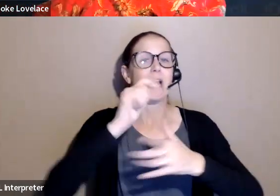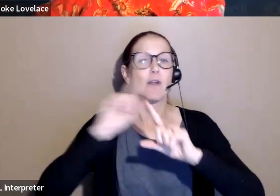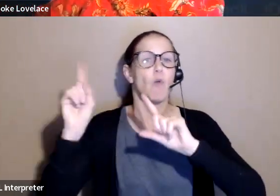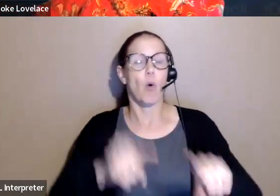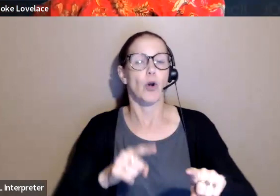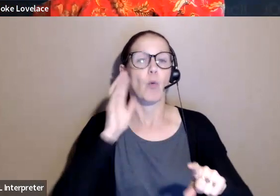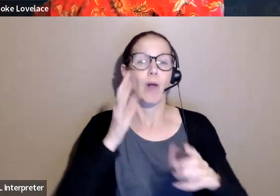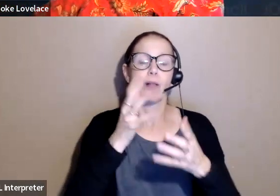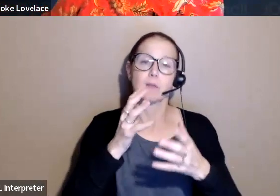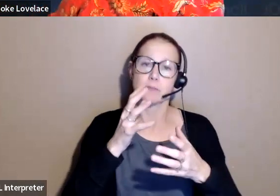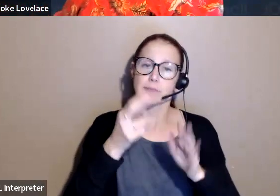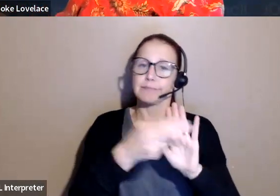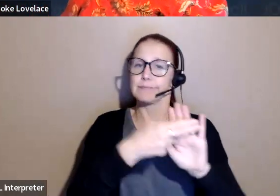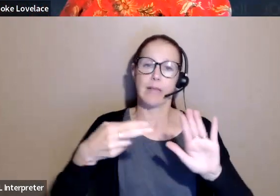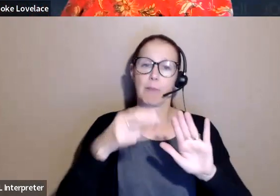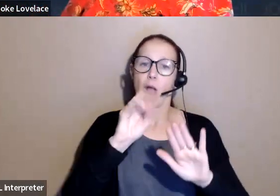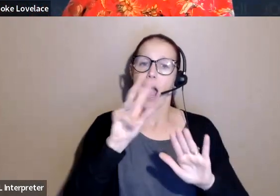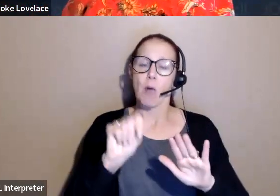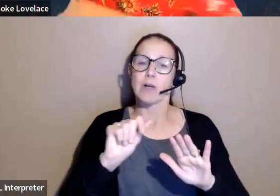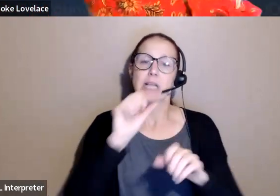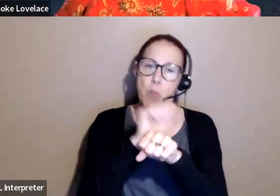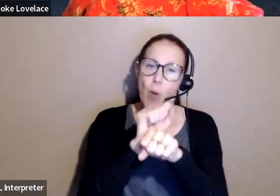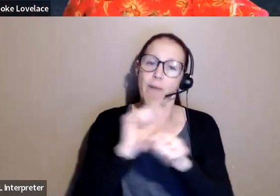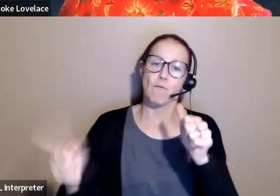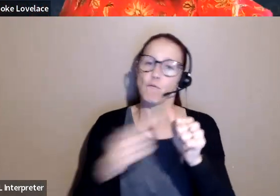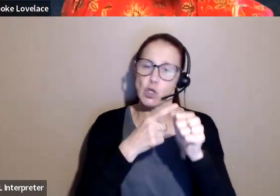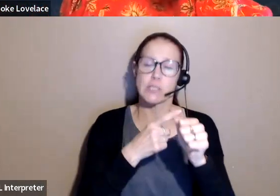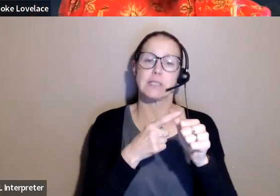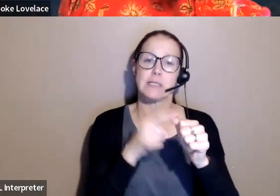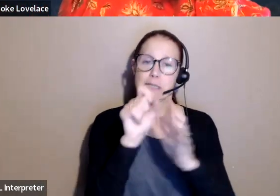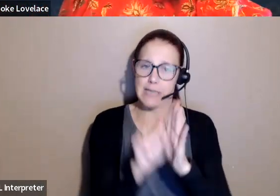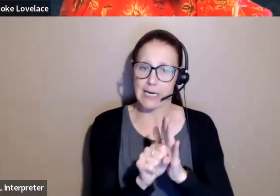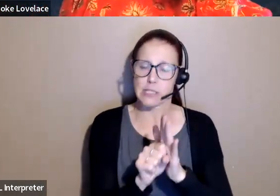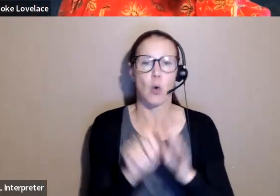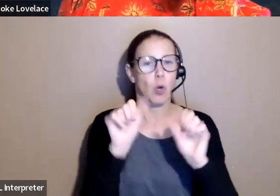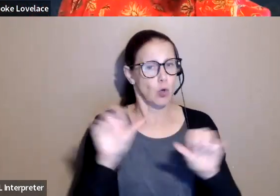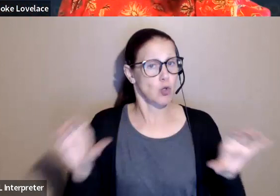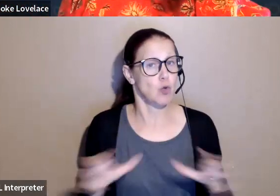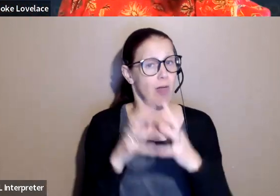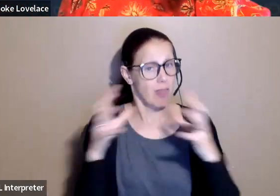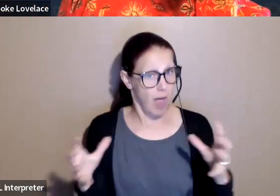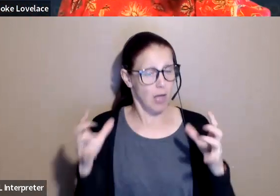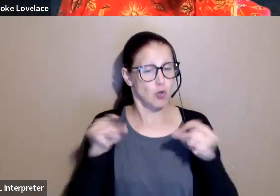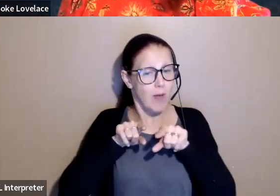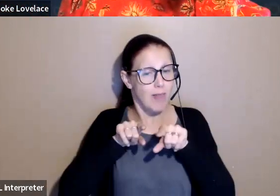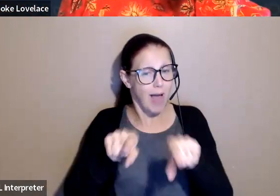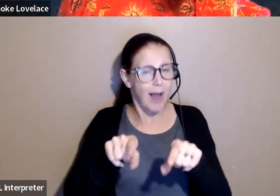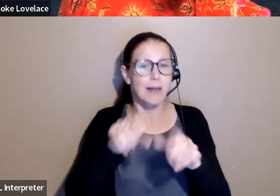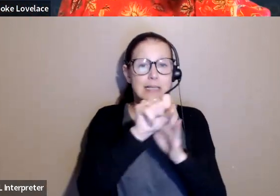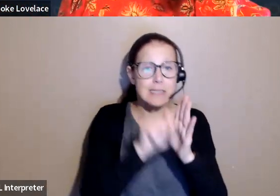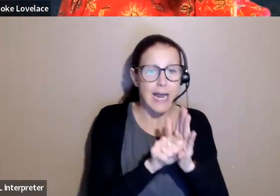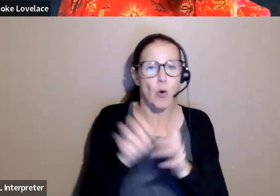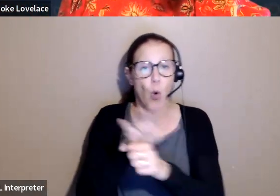first state, we could do a lot to just align even state or local government